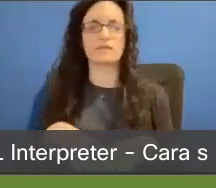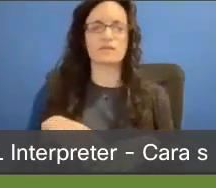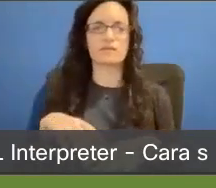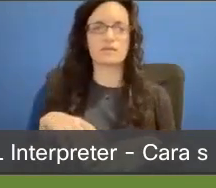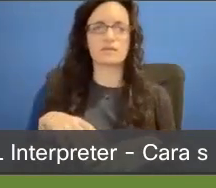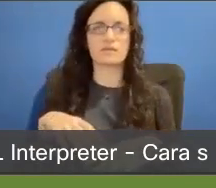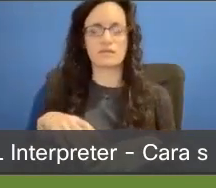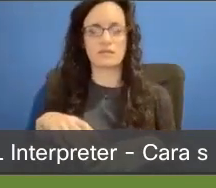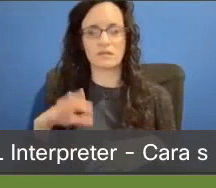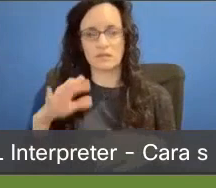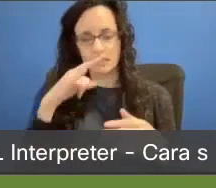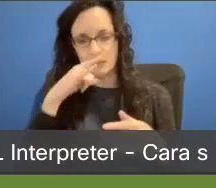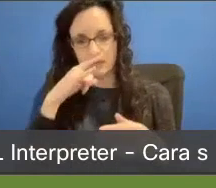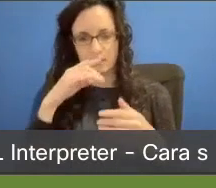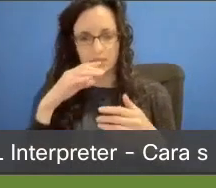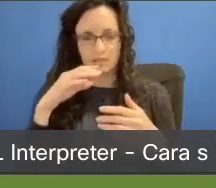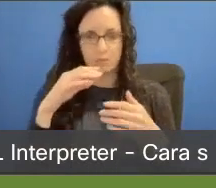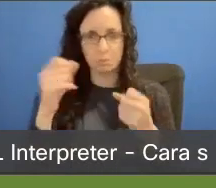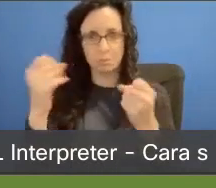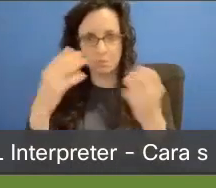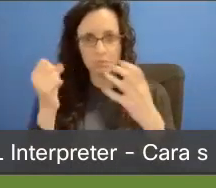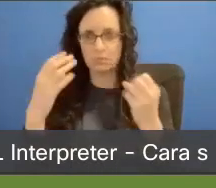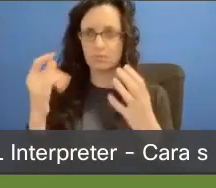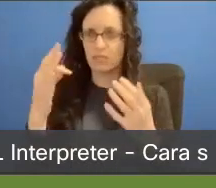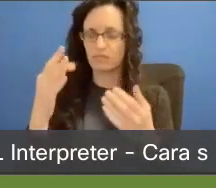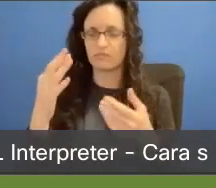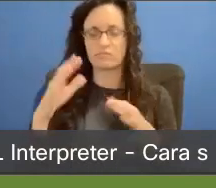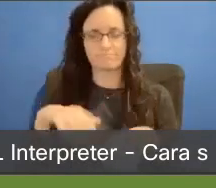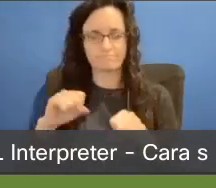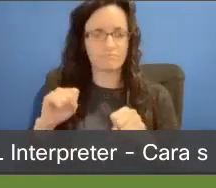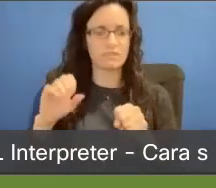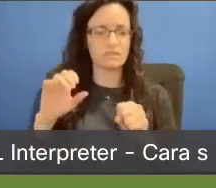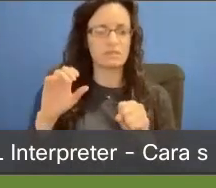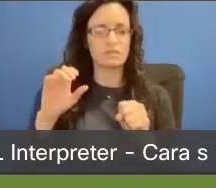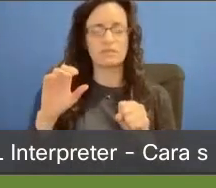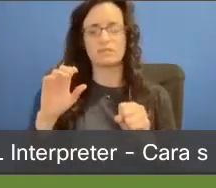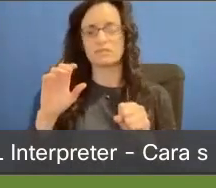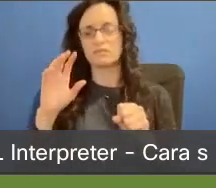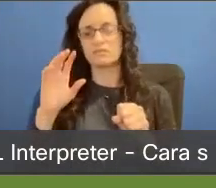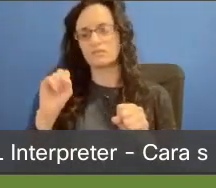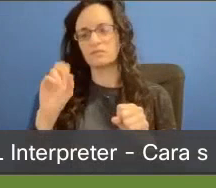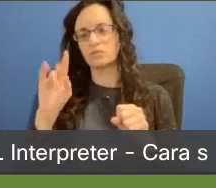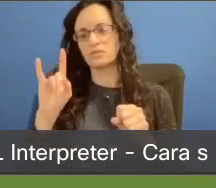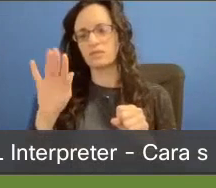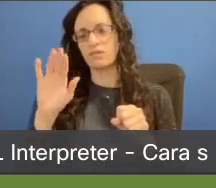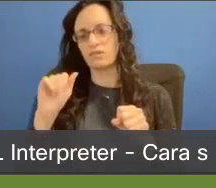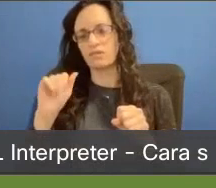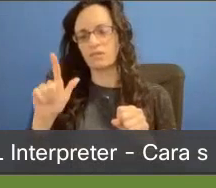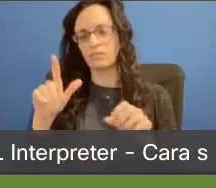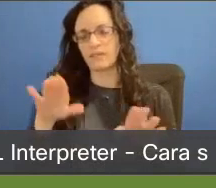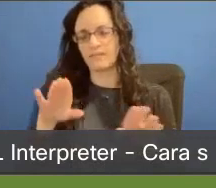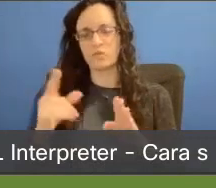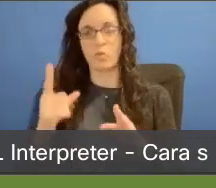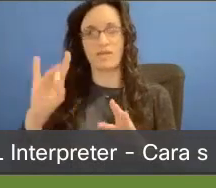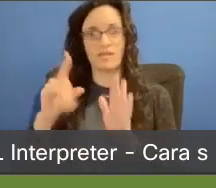they had done, engaged in some suicidal behavior or showed signs of depression, we would meet with them and talk with them. Well, one 8th grader had checked off that she had